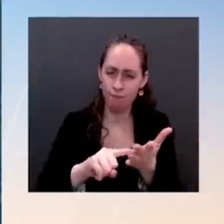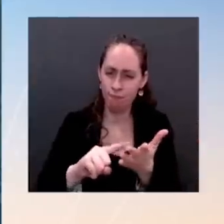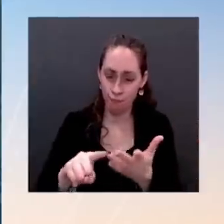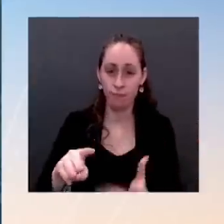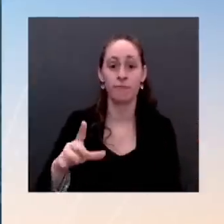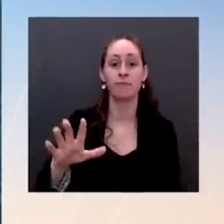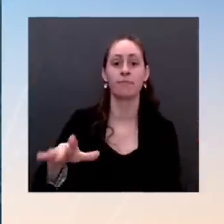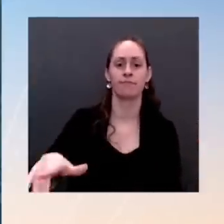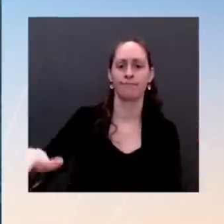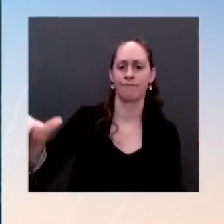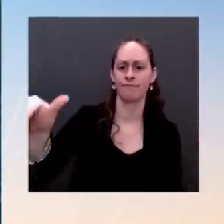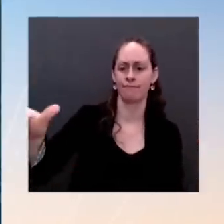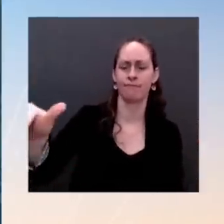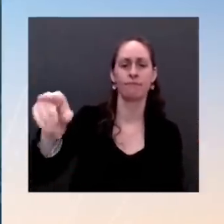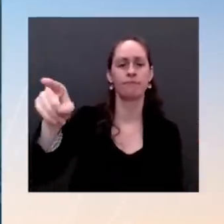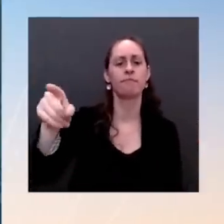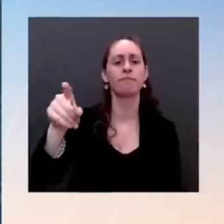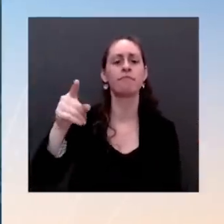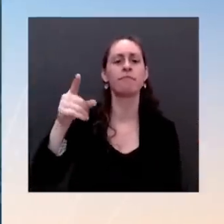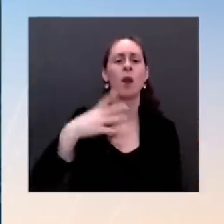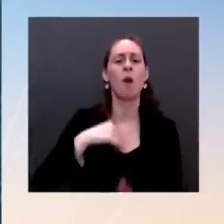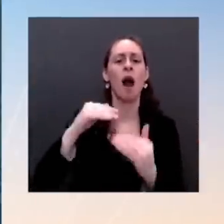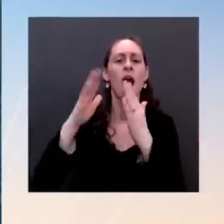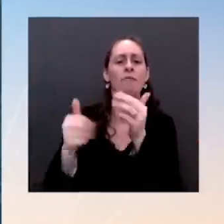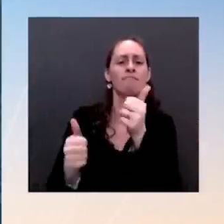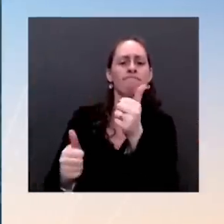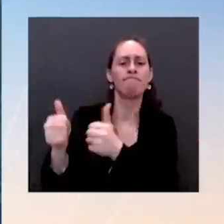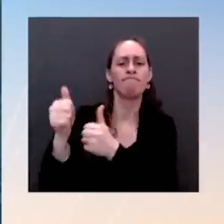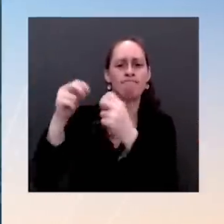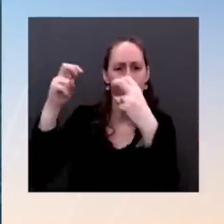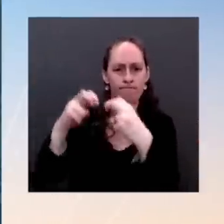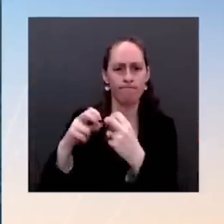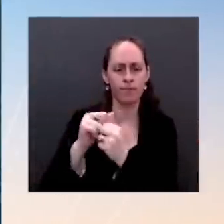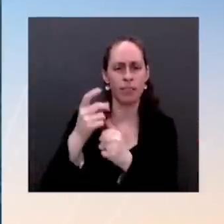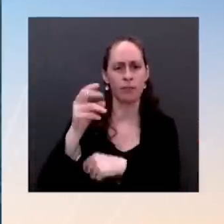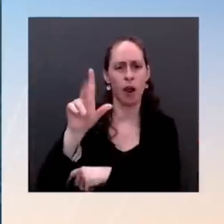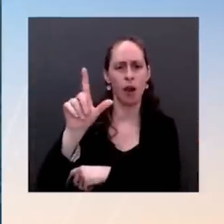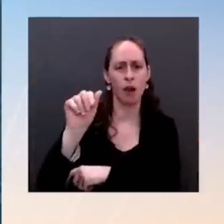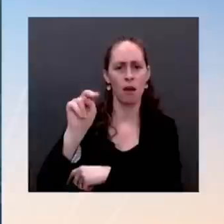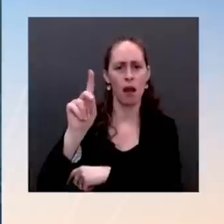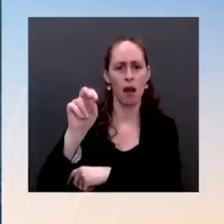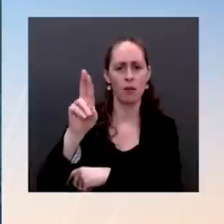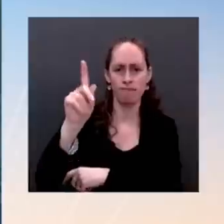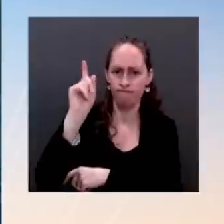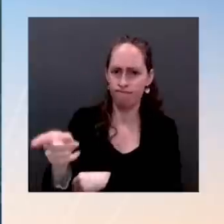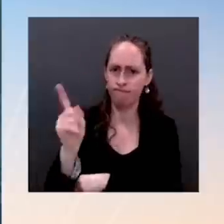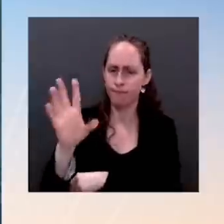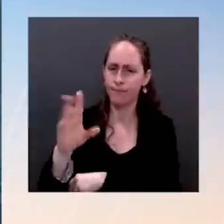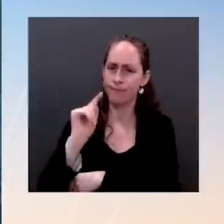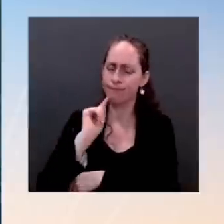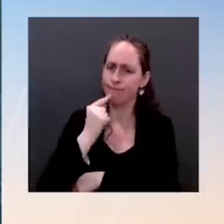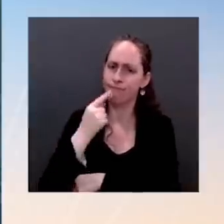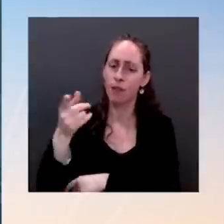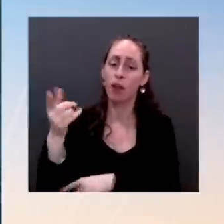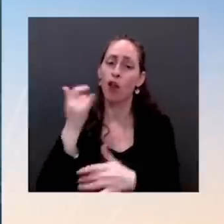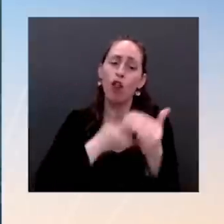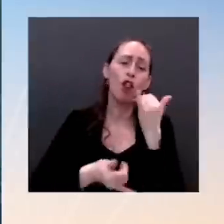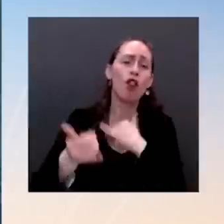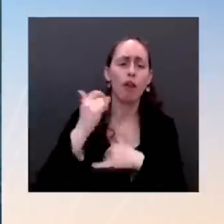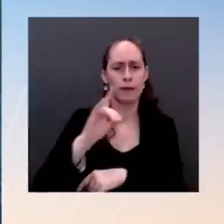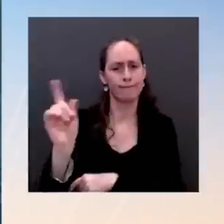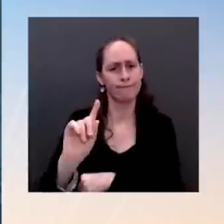we will be complying and watching for compliance with those steps. And our objective is, of course, to prevent any of this behavior from happening